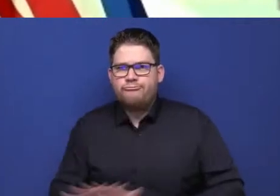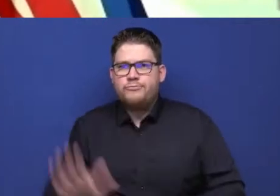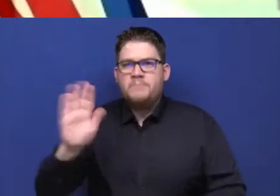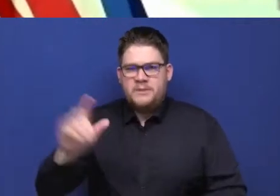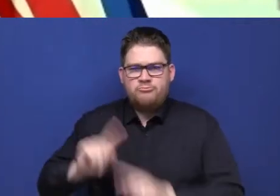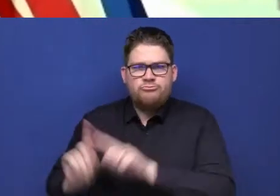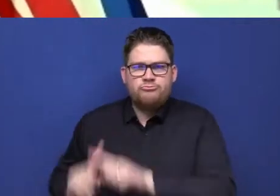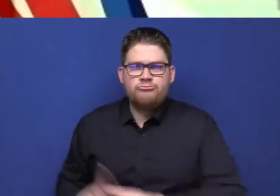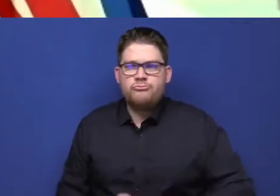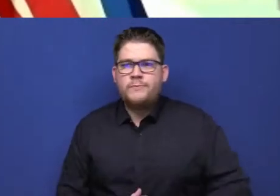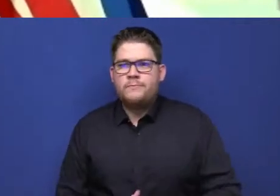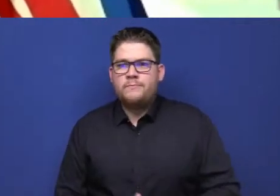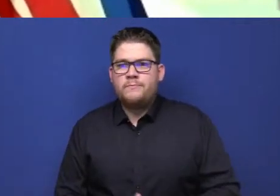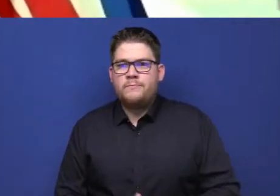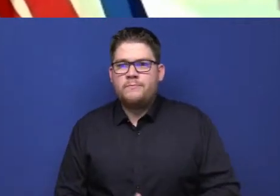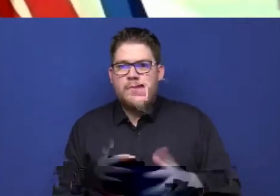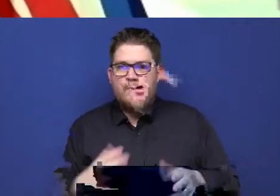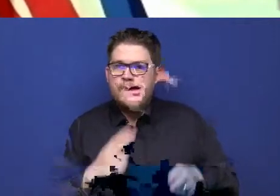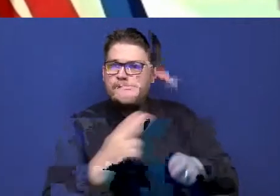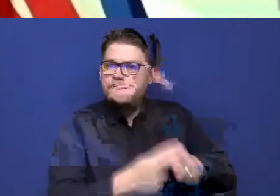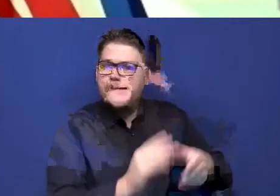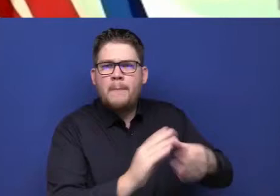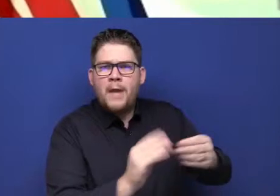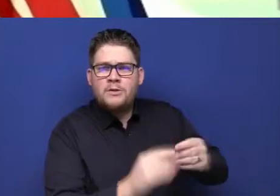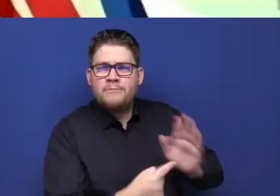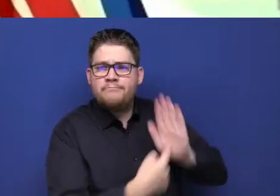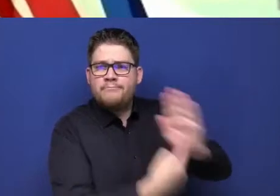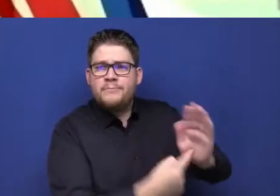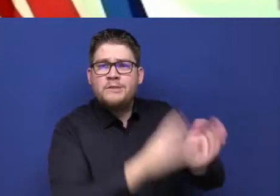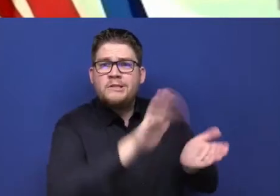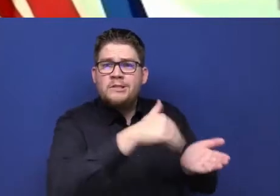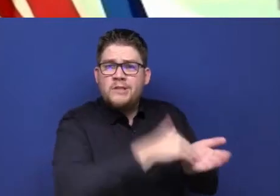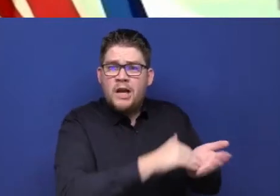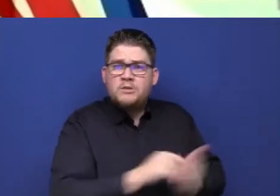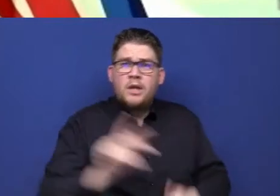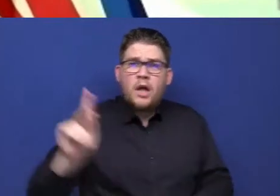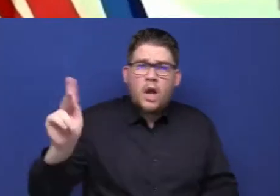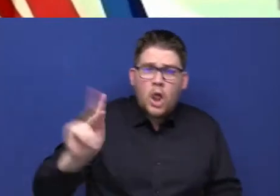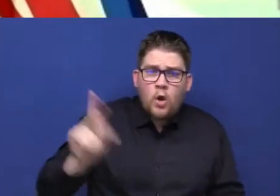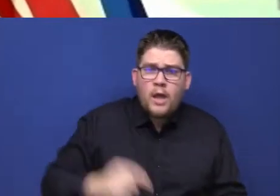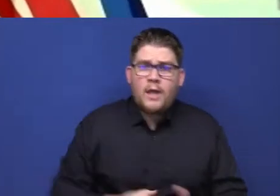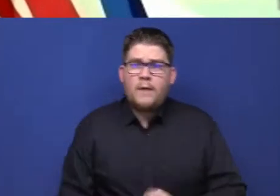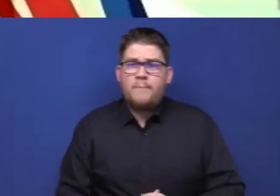if necessary. But at the current time, they are just on evacuation alert, and